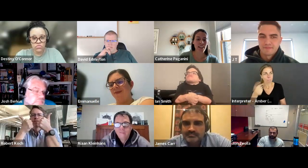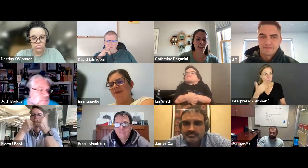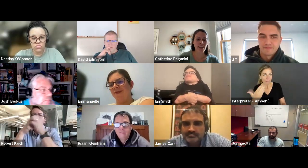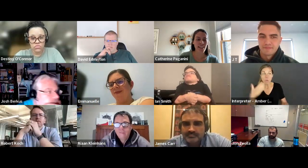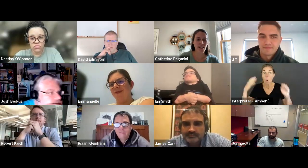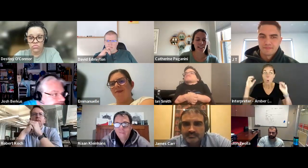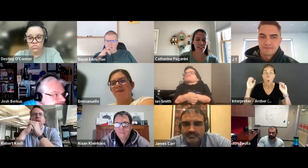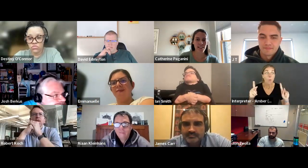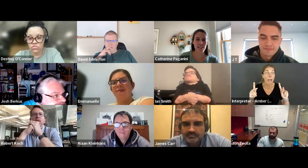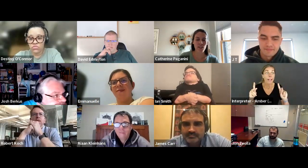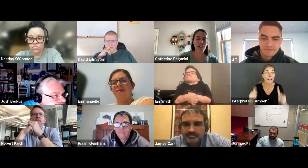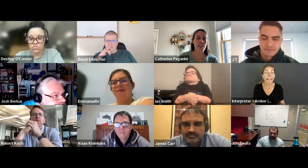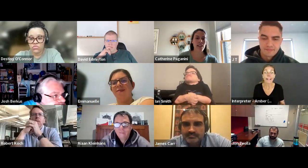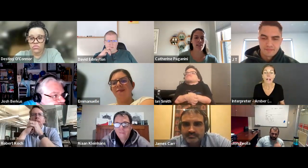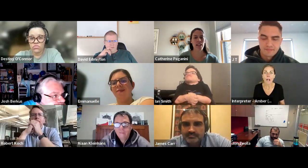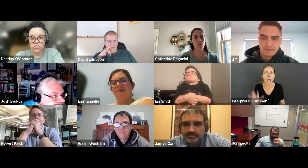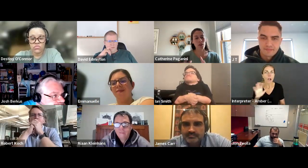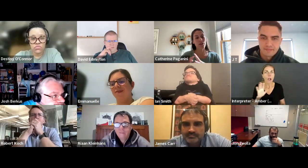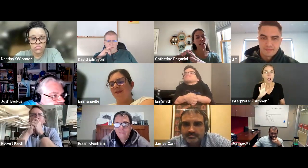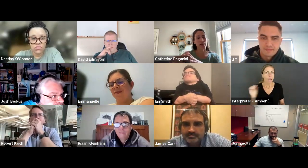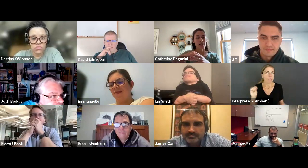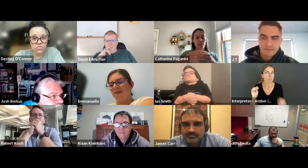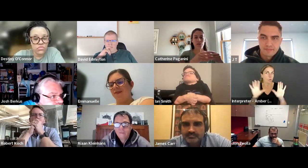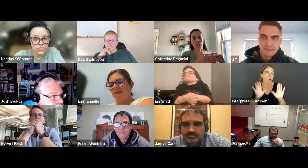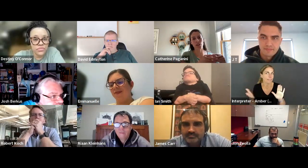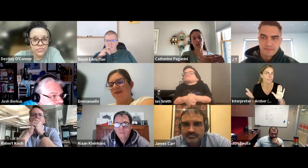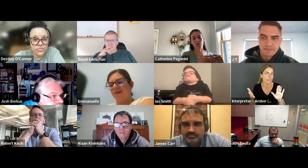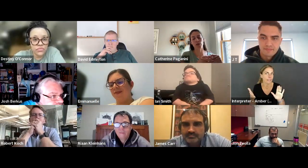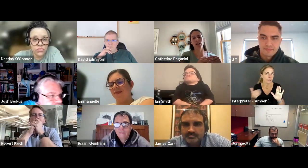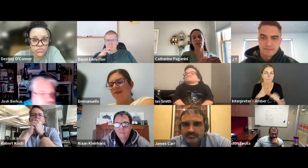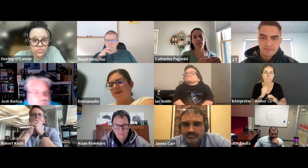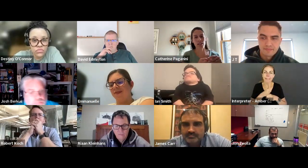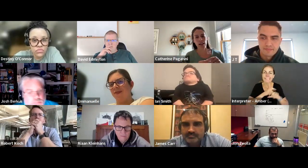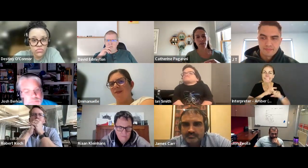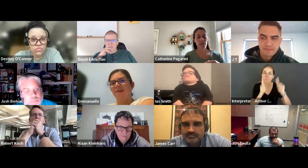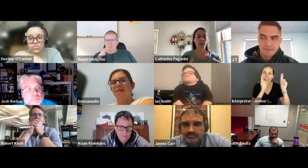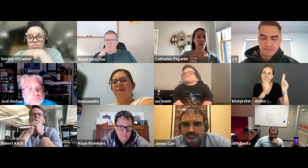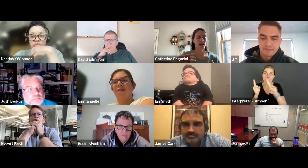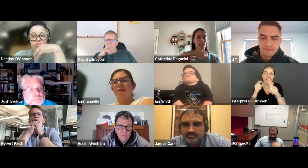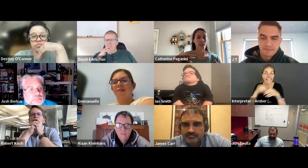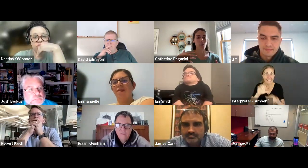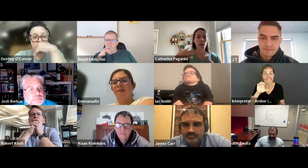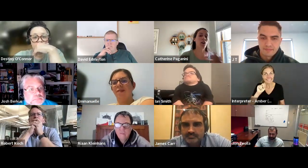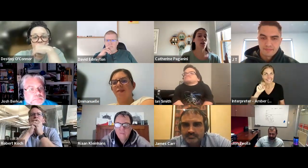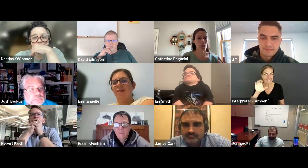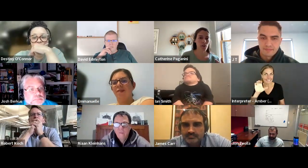cool, yeah, and like, the great thing is like about creating these different initiatives within the CNCF is that we can all learn from